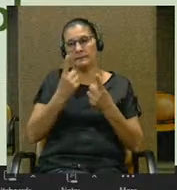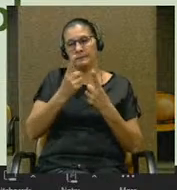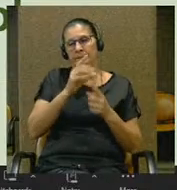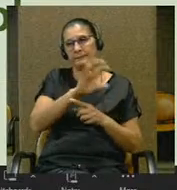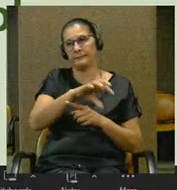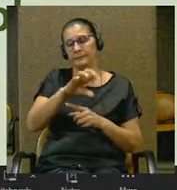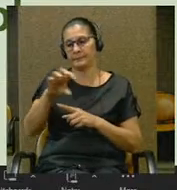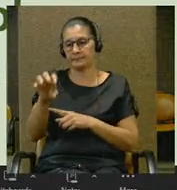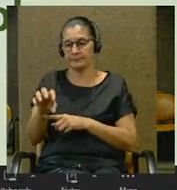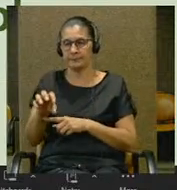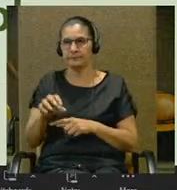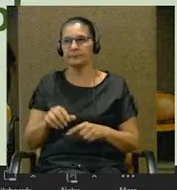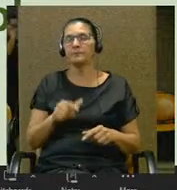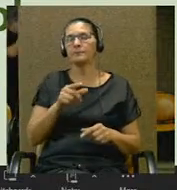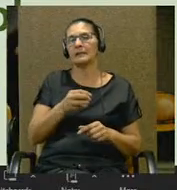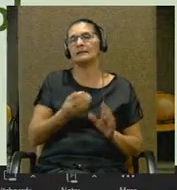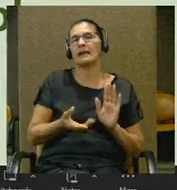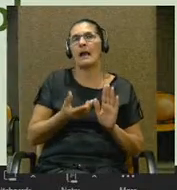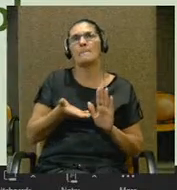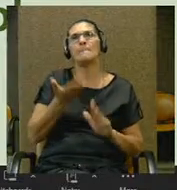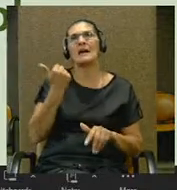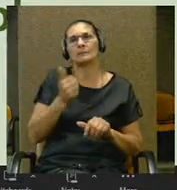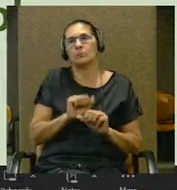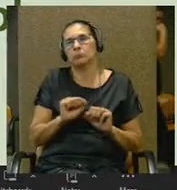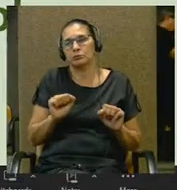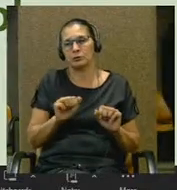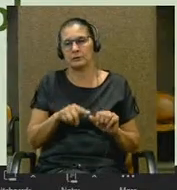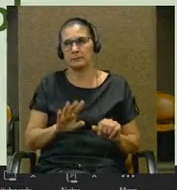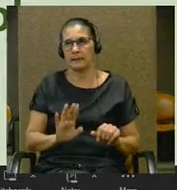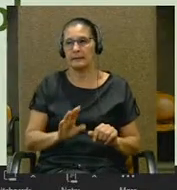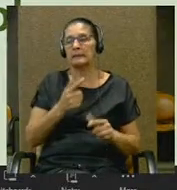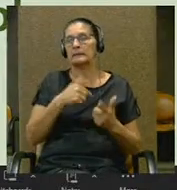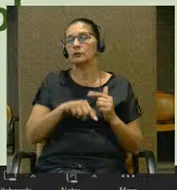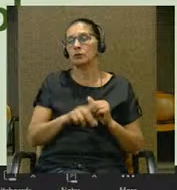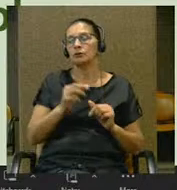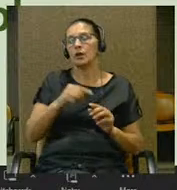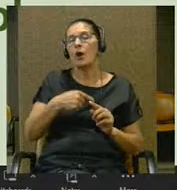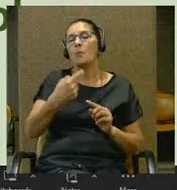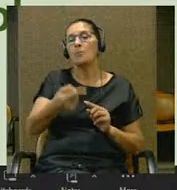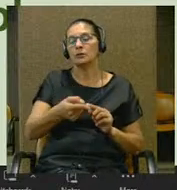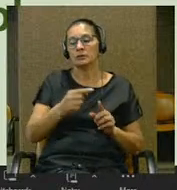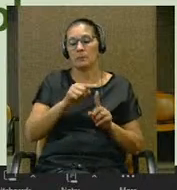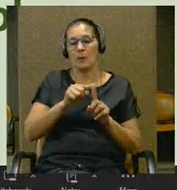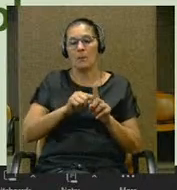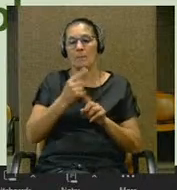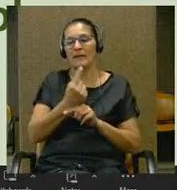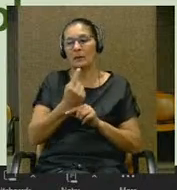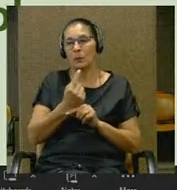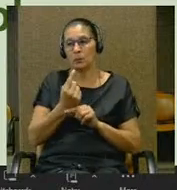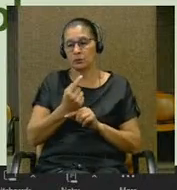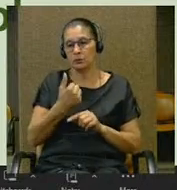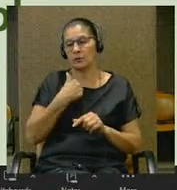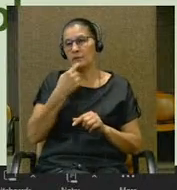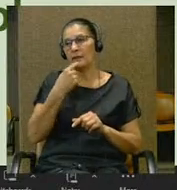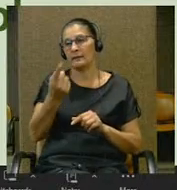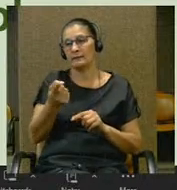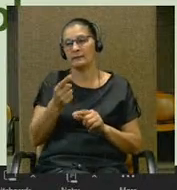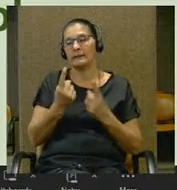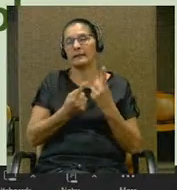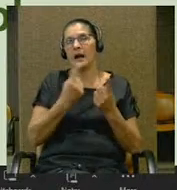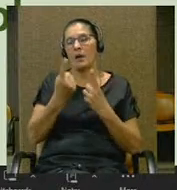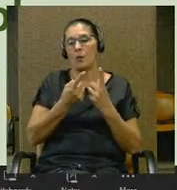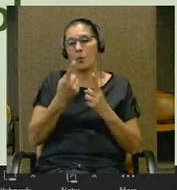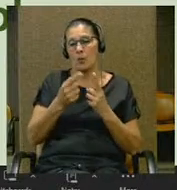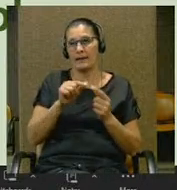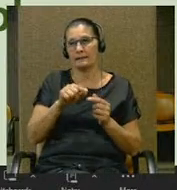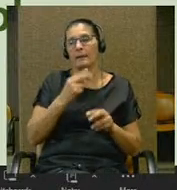some scenarios that are possible for the future. So in the following minutes, I would like to highlight